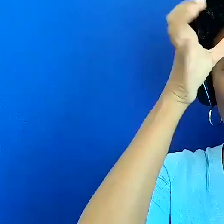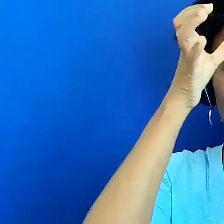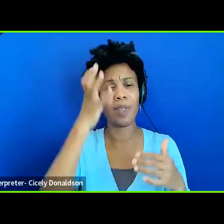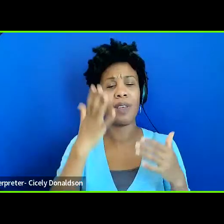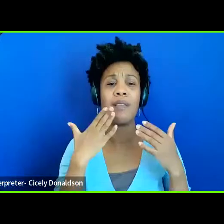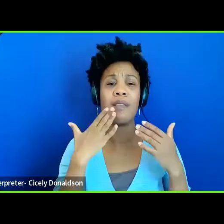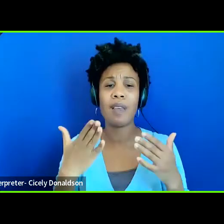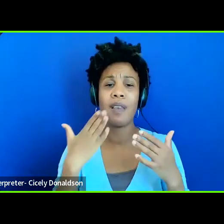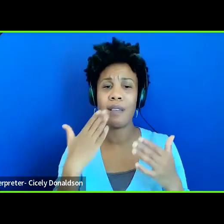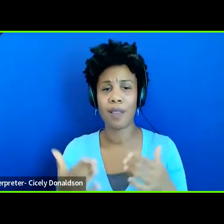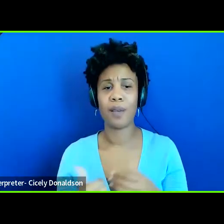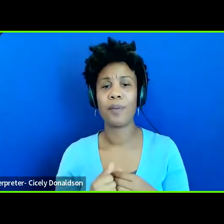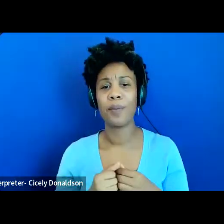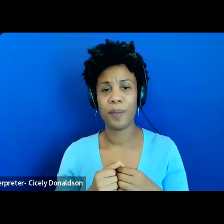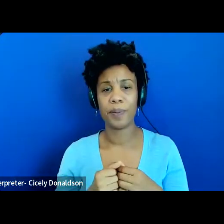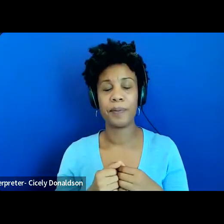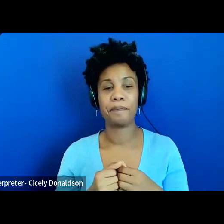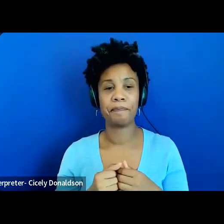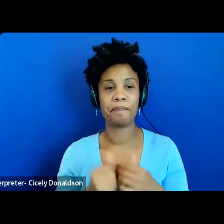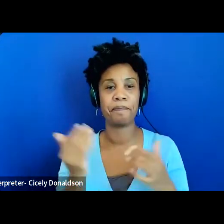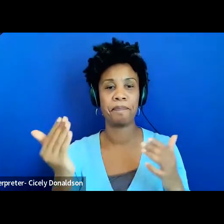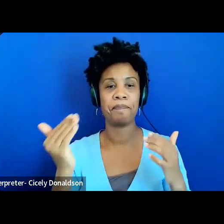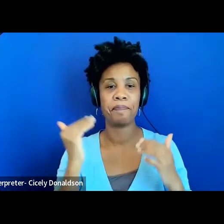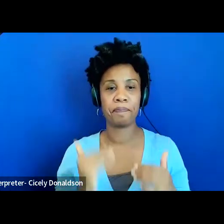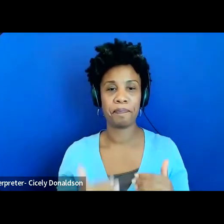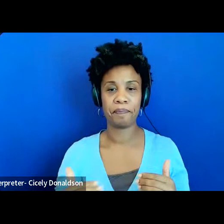now we move to our next session.